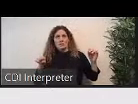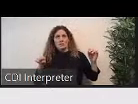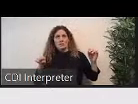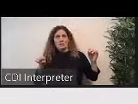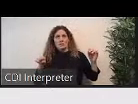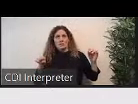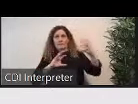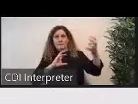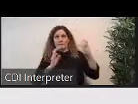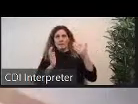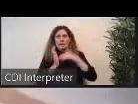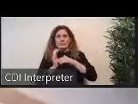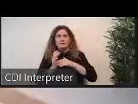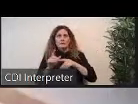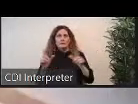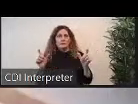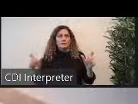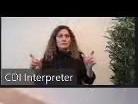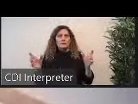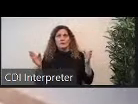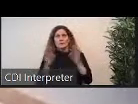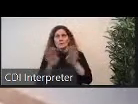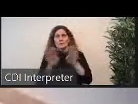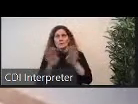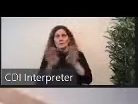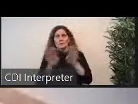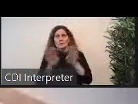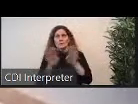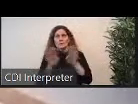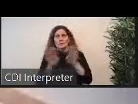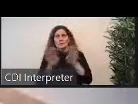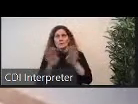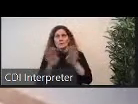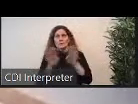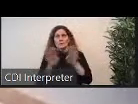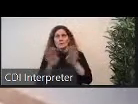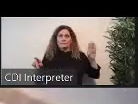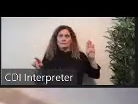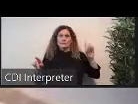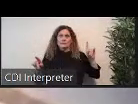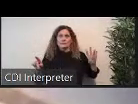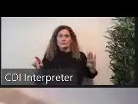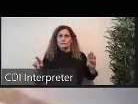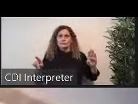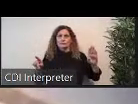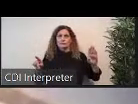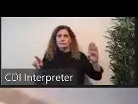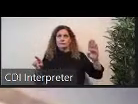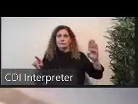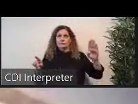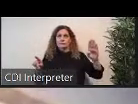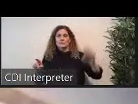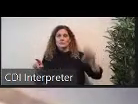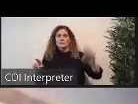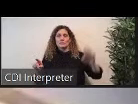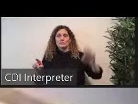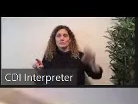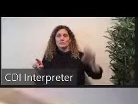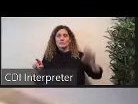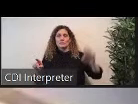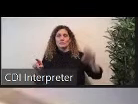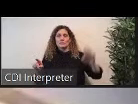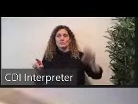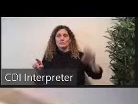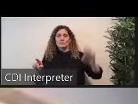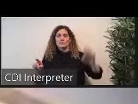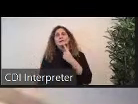So I can share with you that the new variant and all of the variants that are coming into play now become